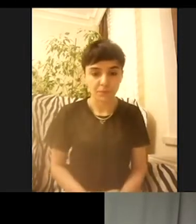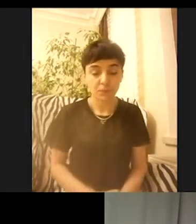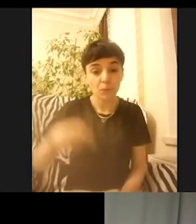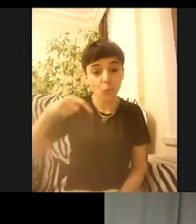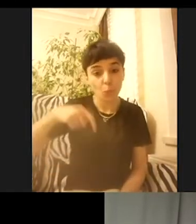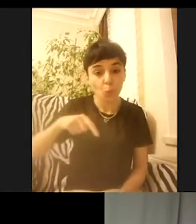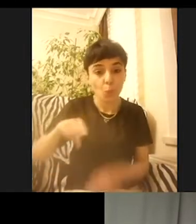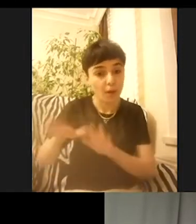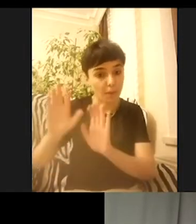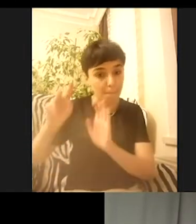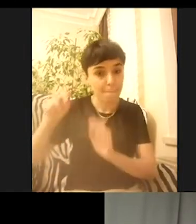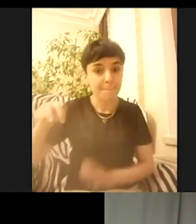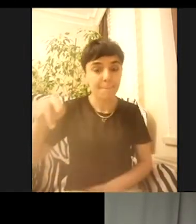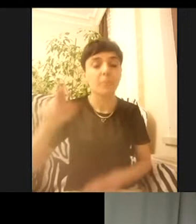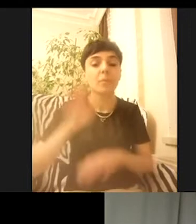said that in